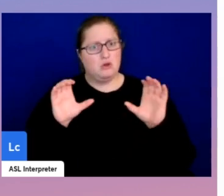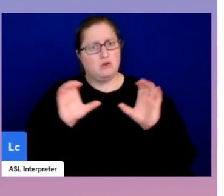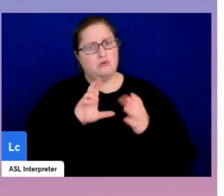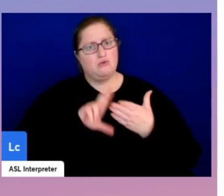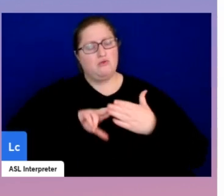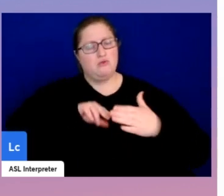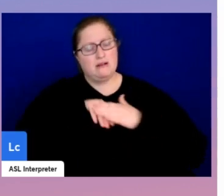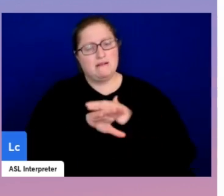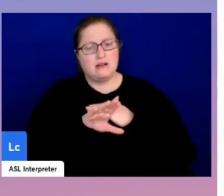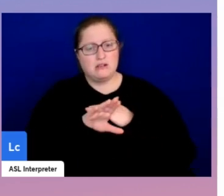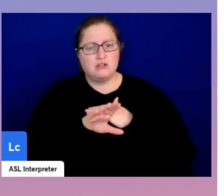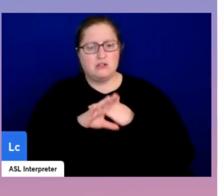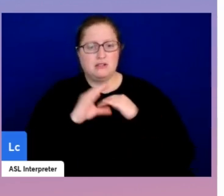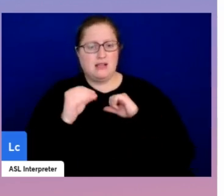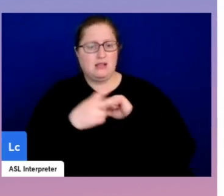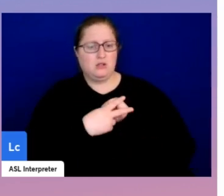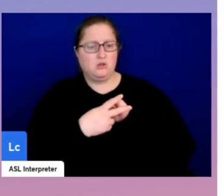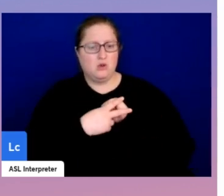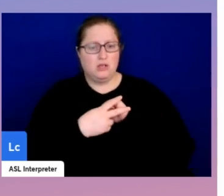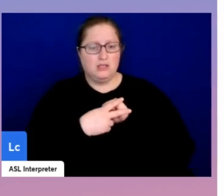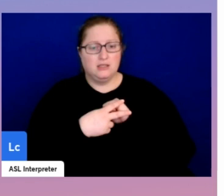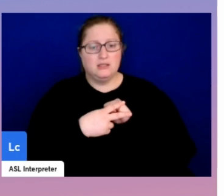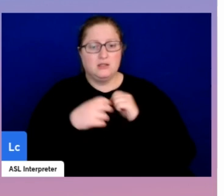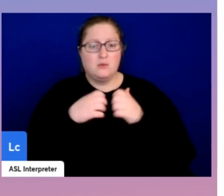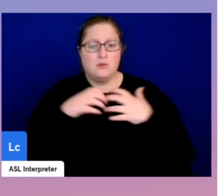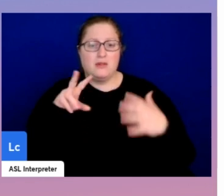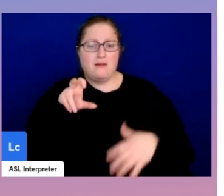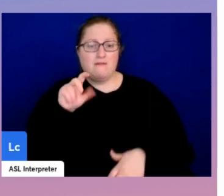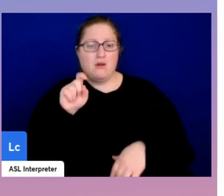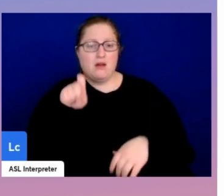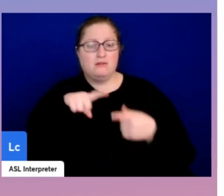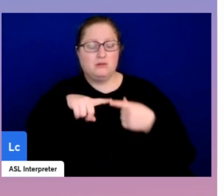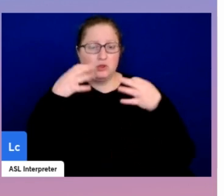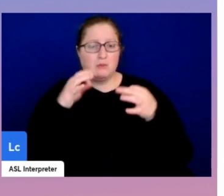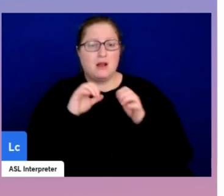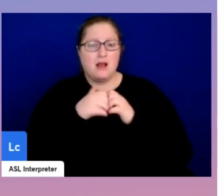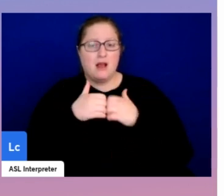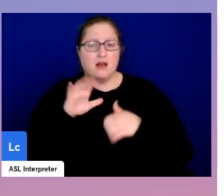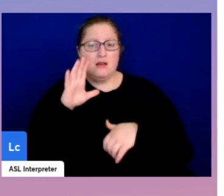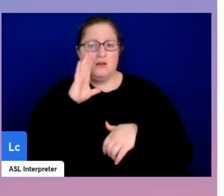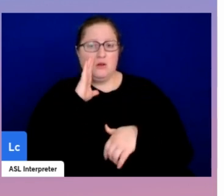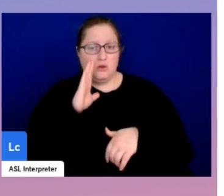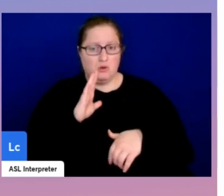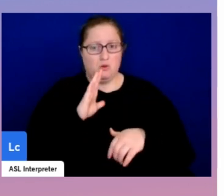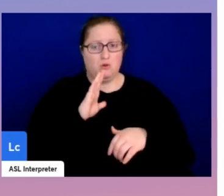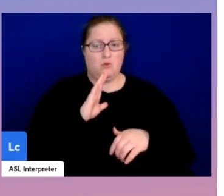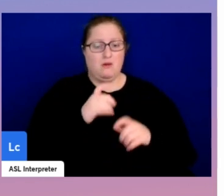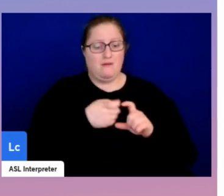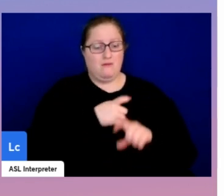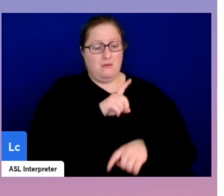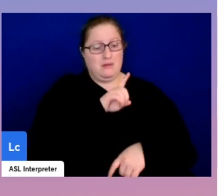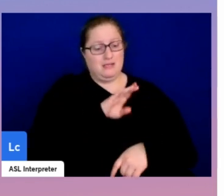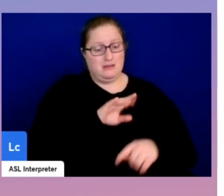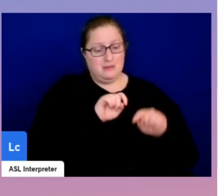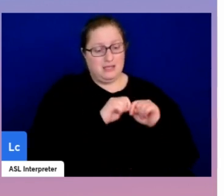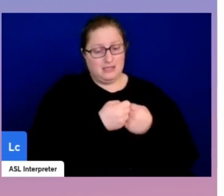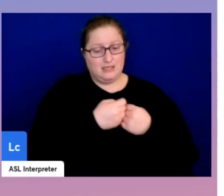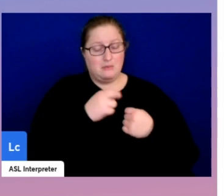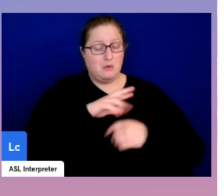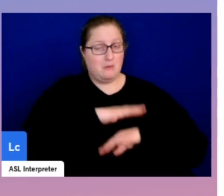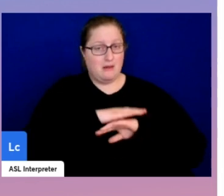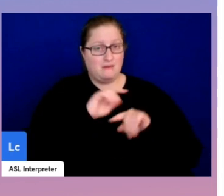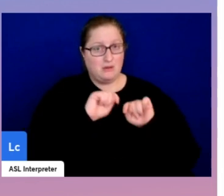Focusing specifically on database credentials, without Vault, you need to determine how you will pass a set of credentials from a database team or a platform